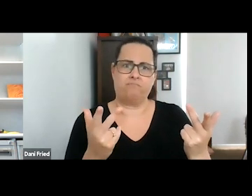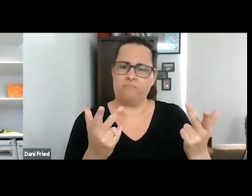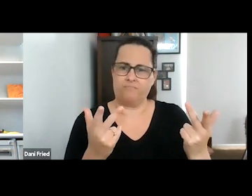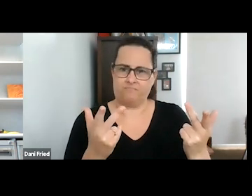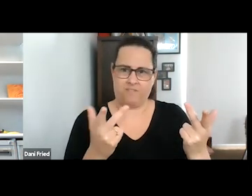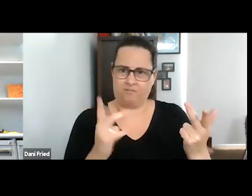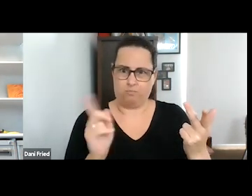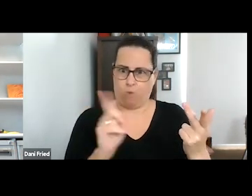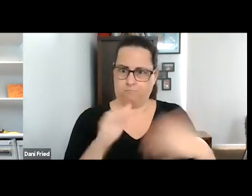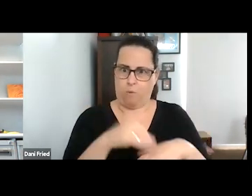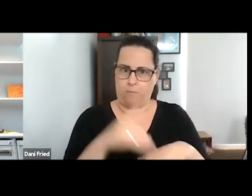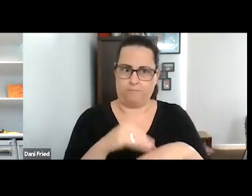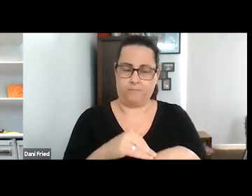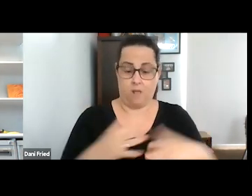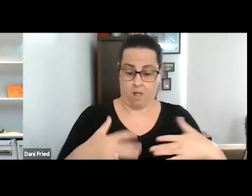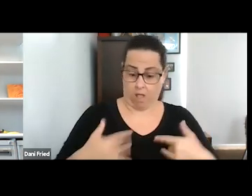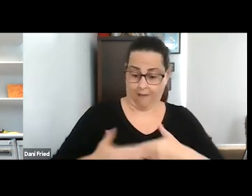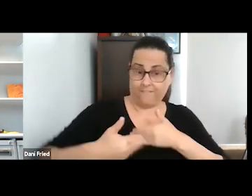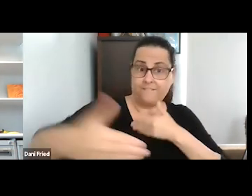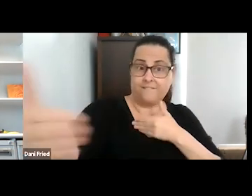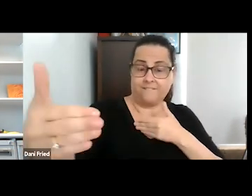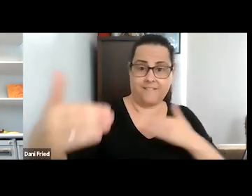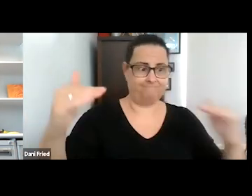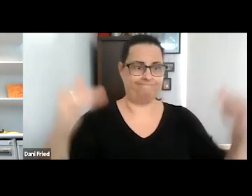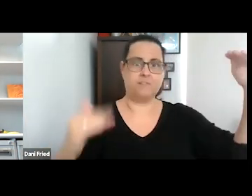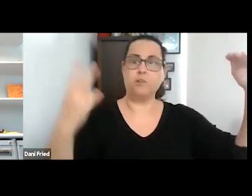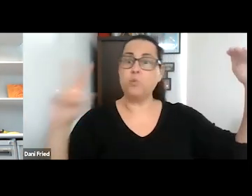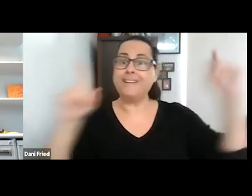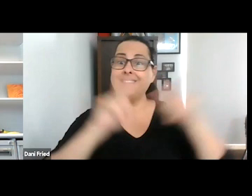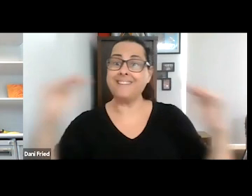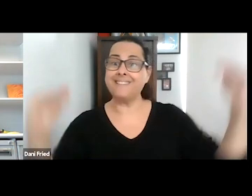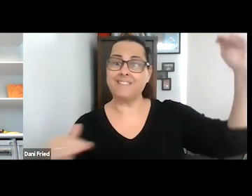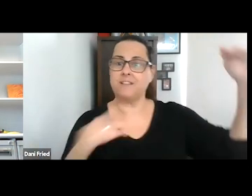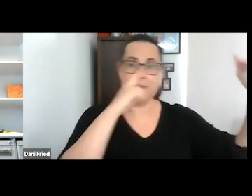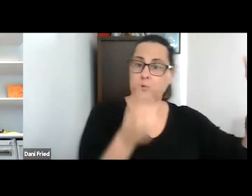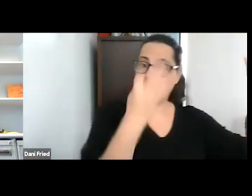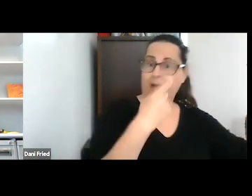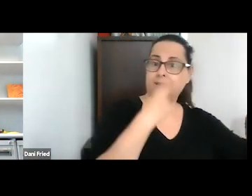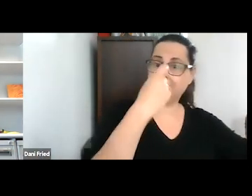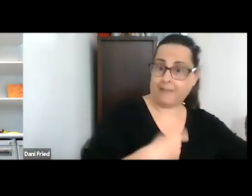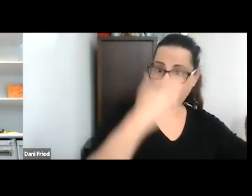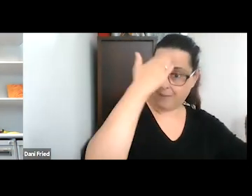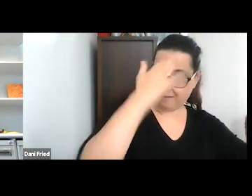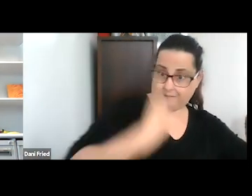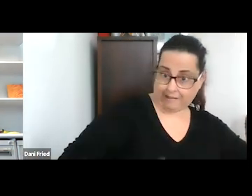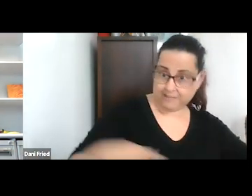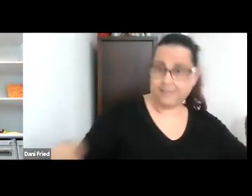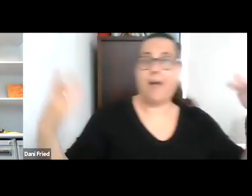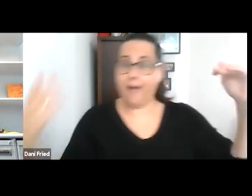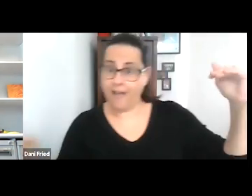talking about. To say that the life expectancy gap is about 20 years, it also seems to be growing.